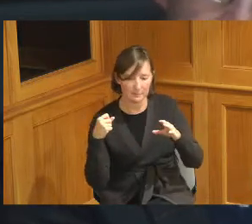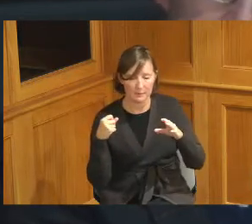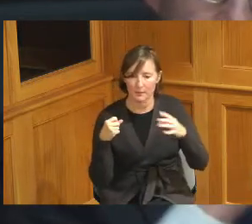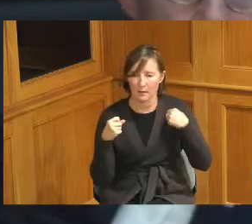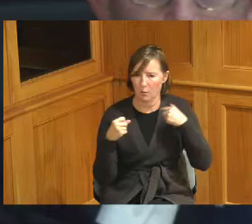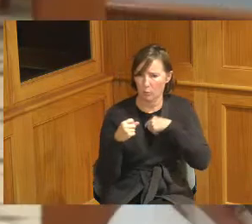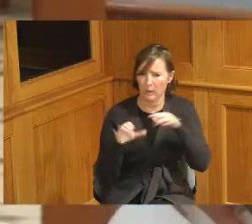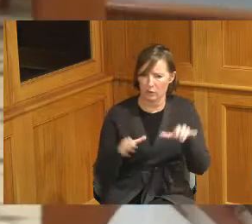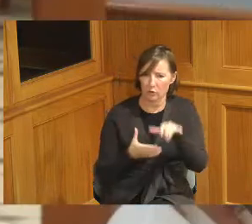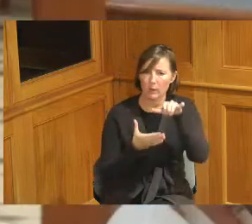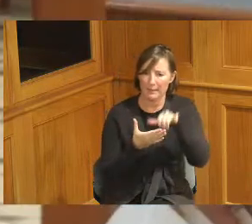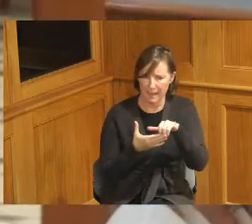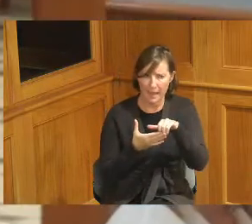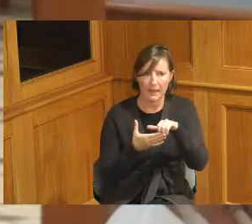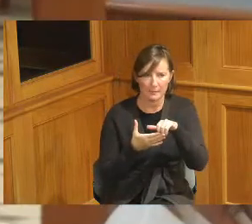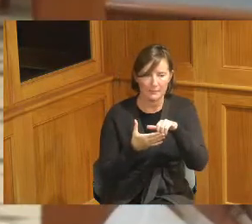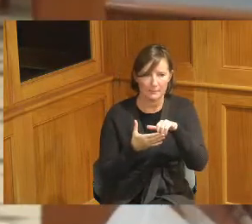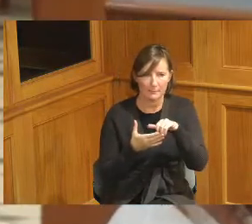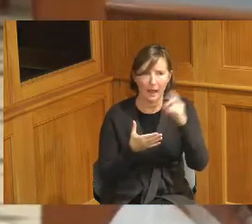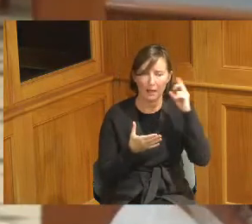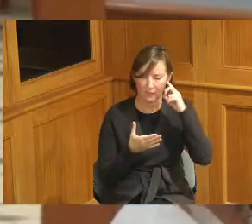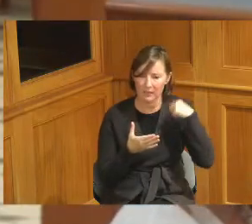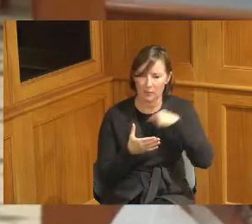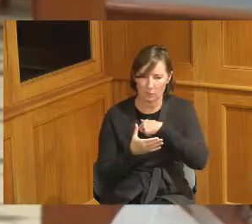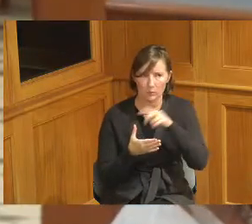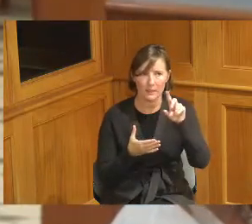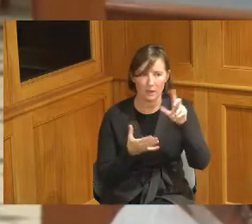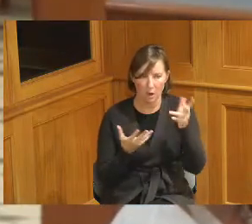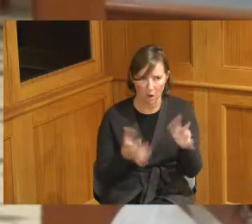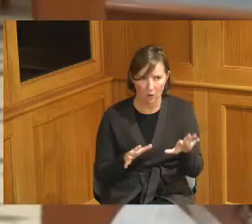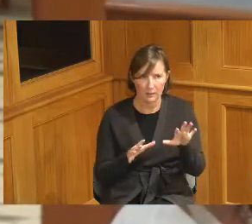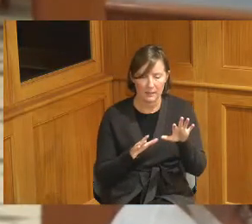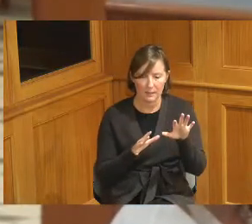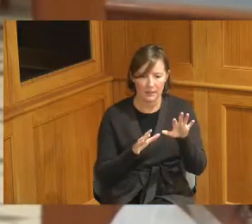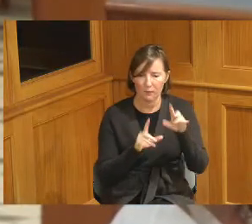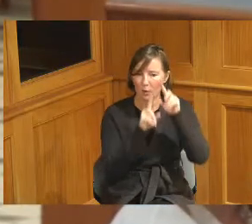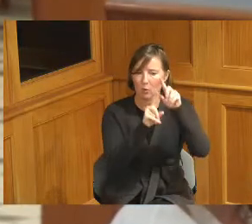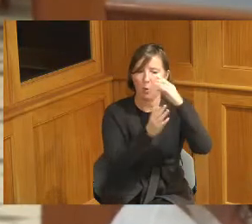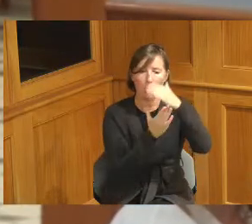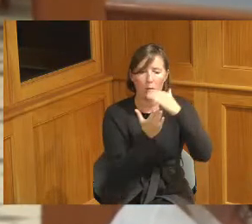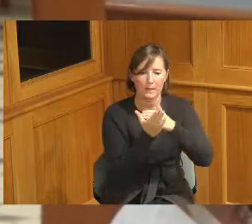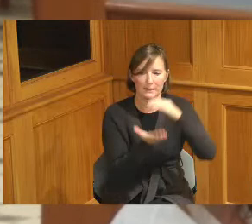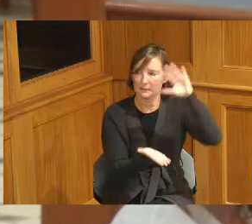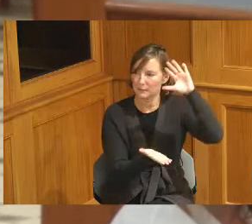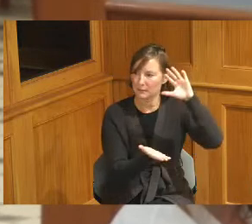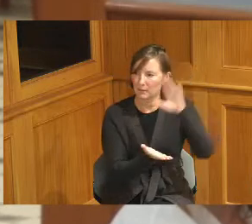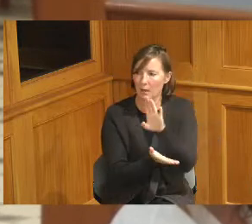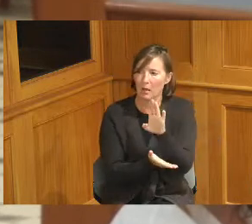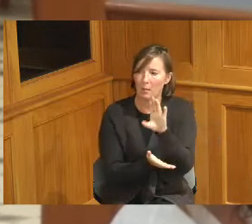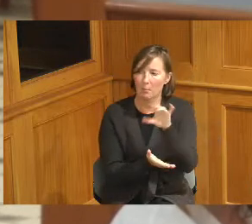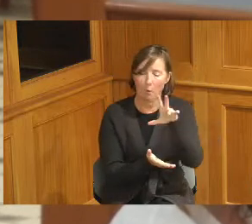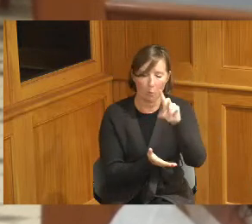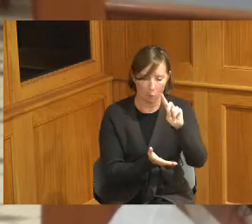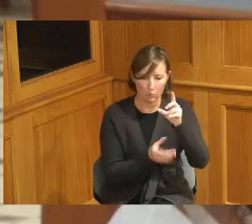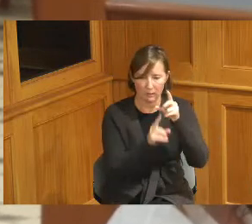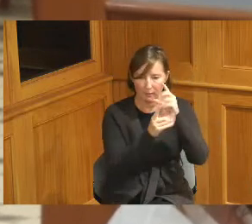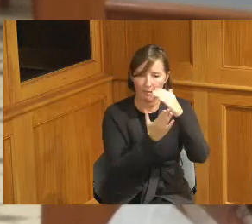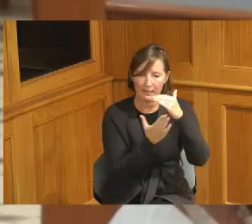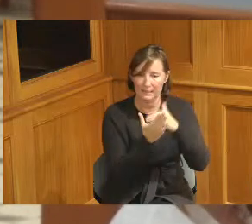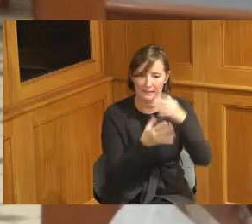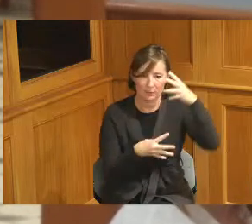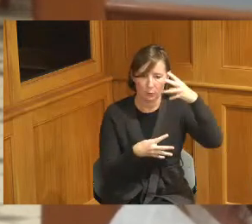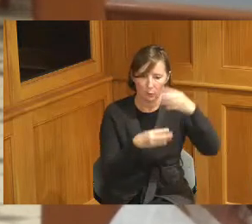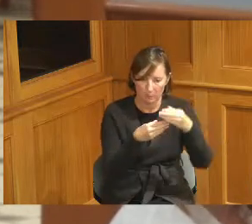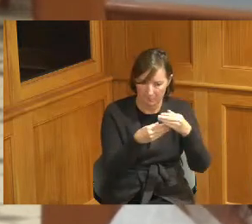doing that. I think we've increased our bold lists, especially since Gabra's been here. Gabra has been here